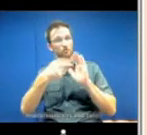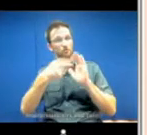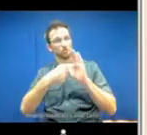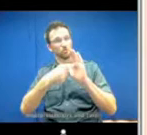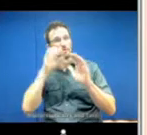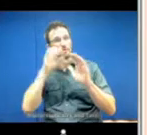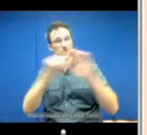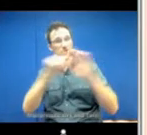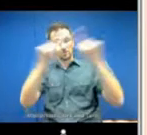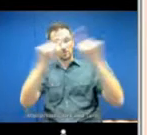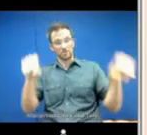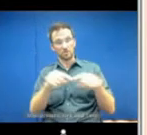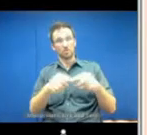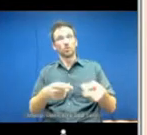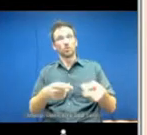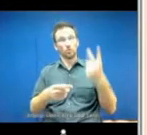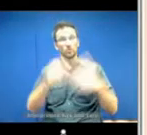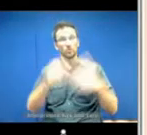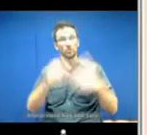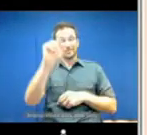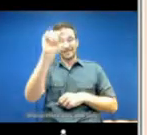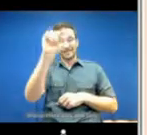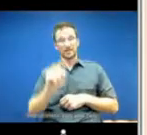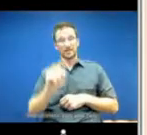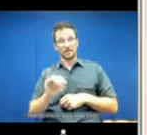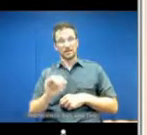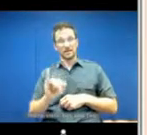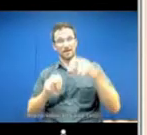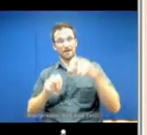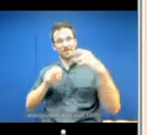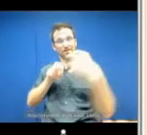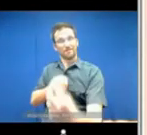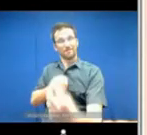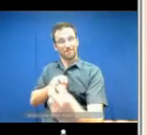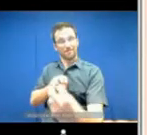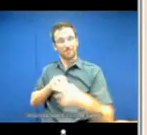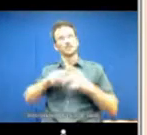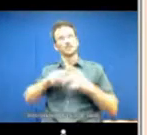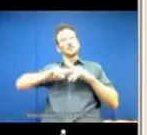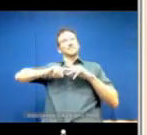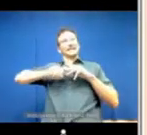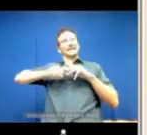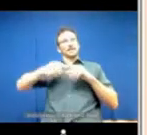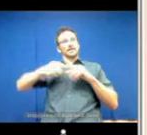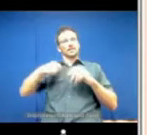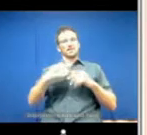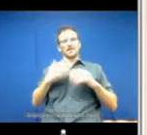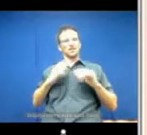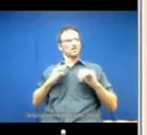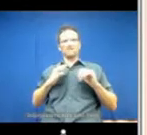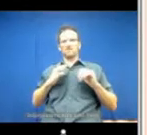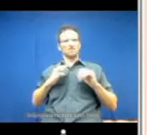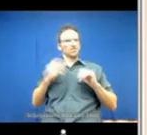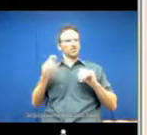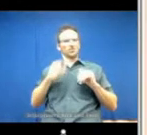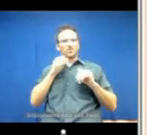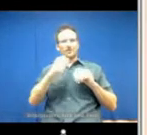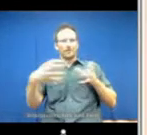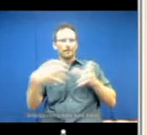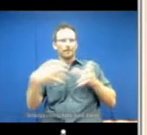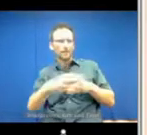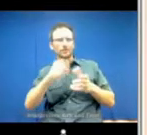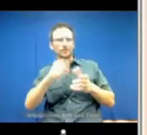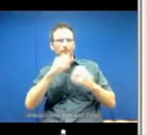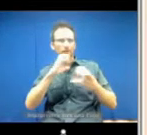we didn't think we needed necessarily to meet or to talk, but as the deposition went on, it became